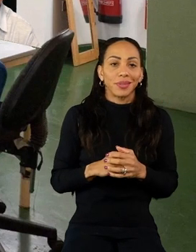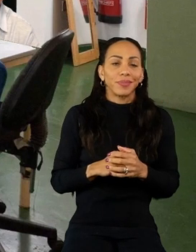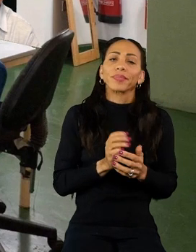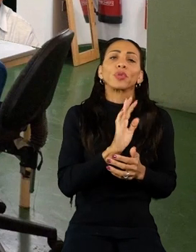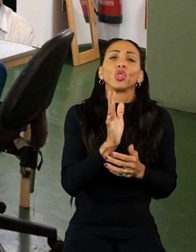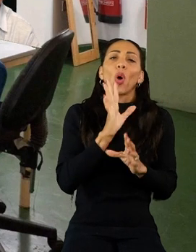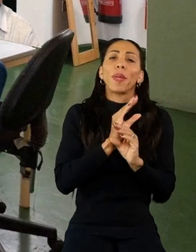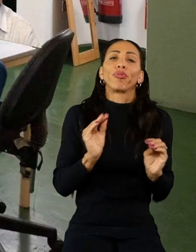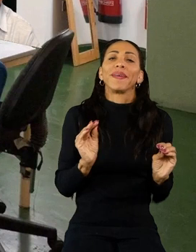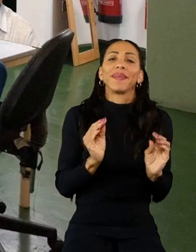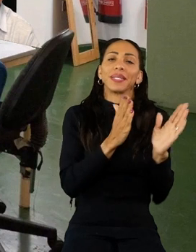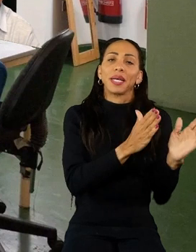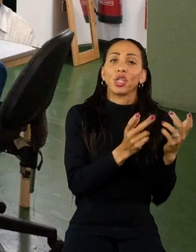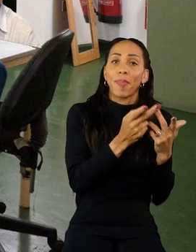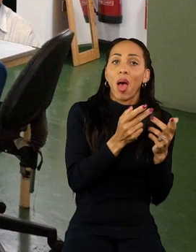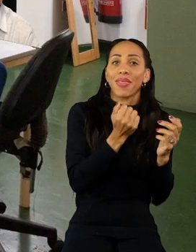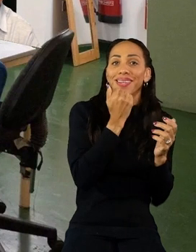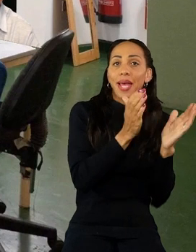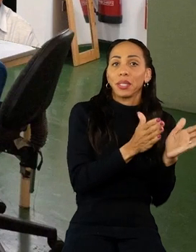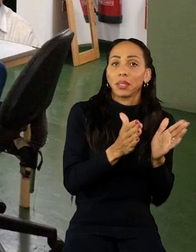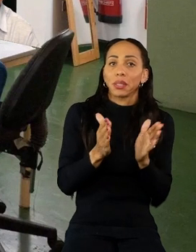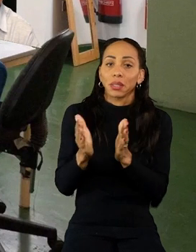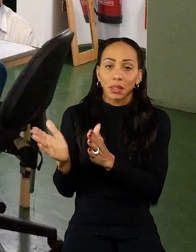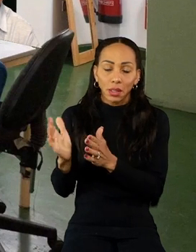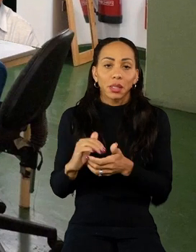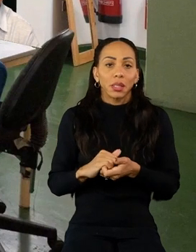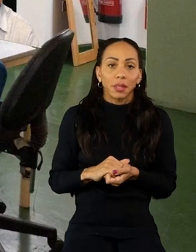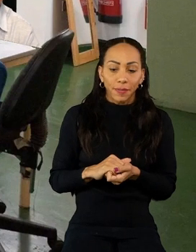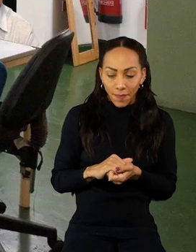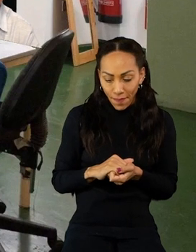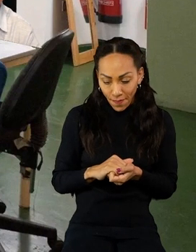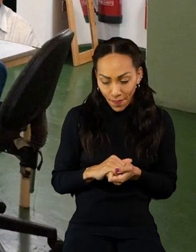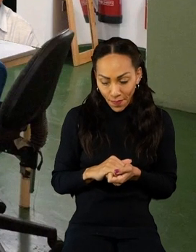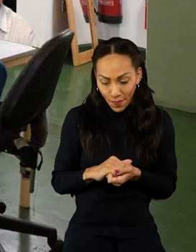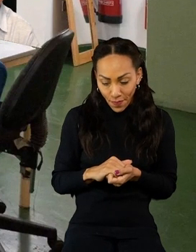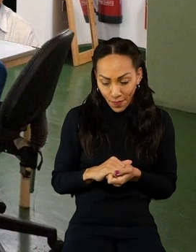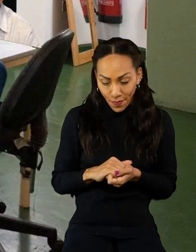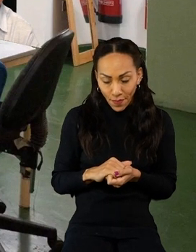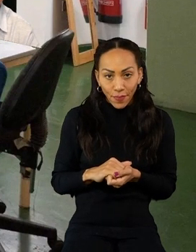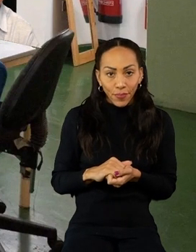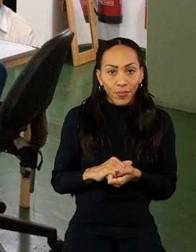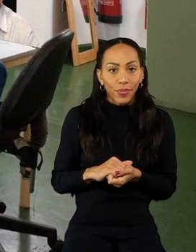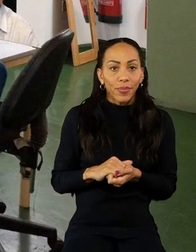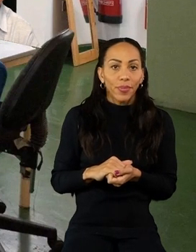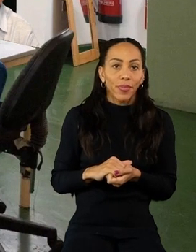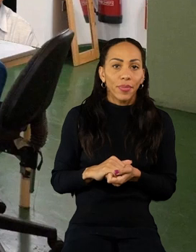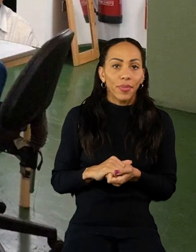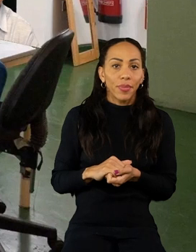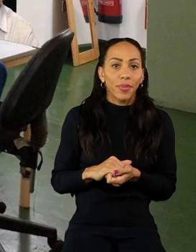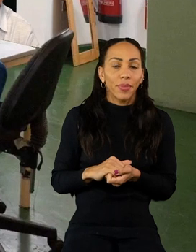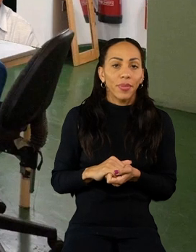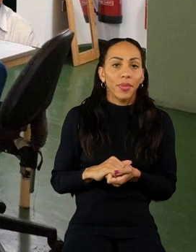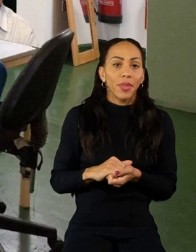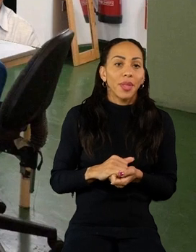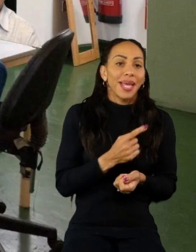us with a number of dates other than that sort of briefing session. That might be one, but